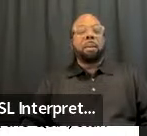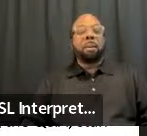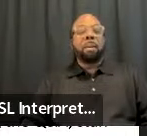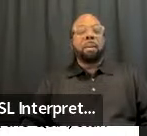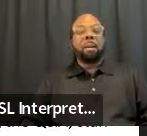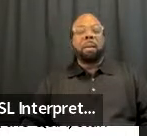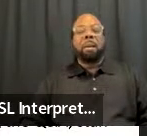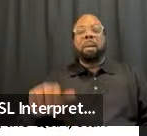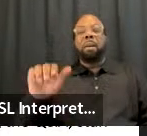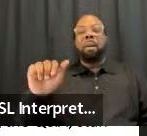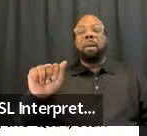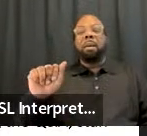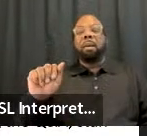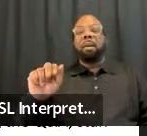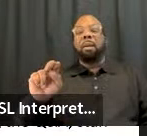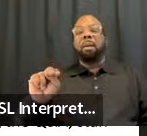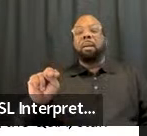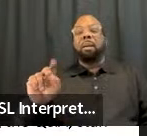Andrea?